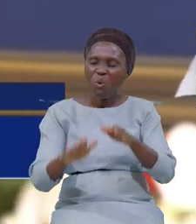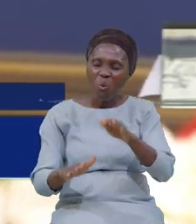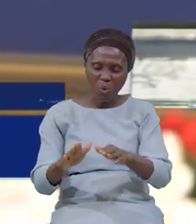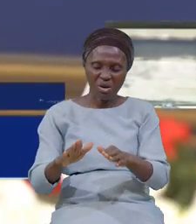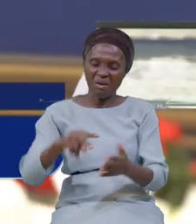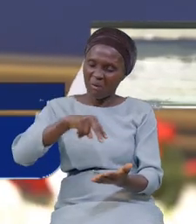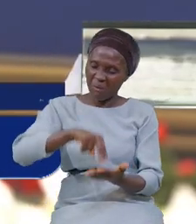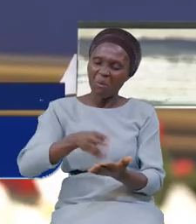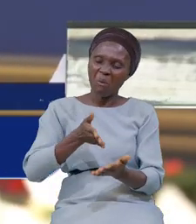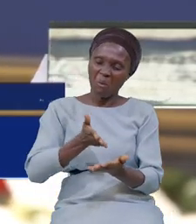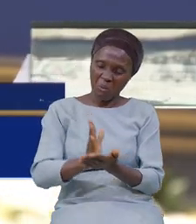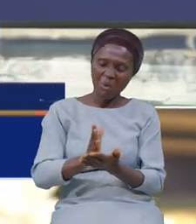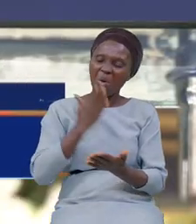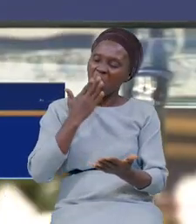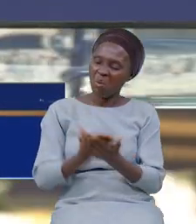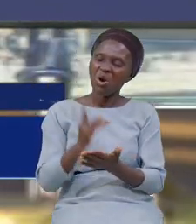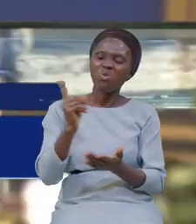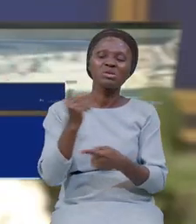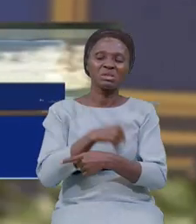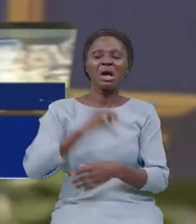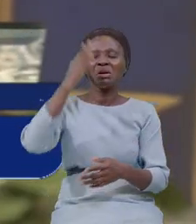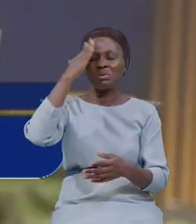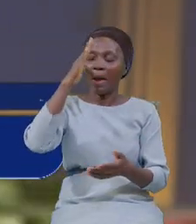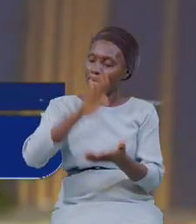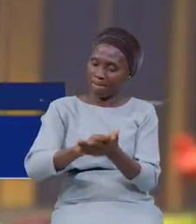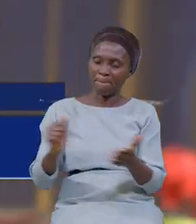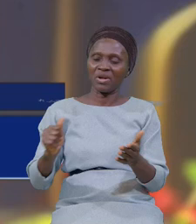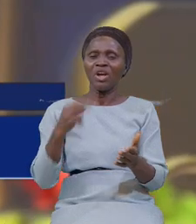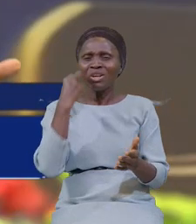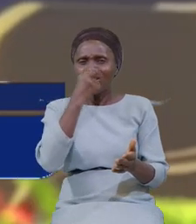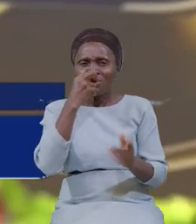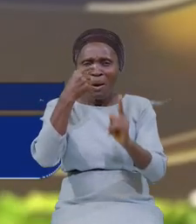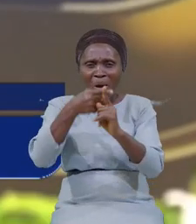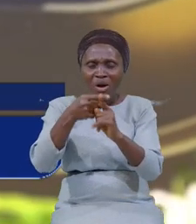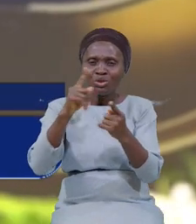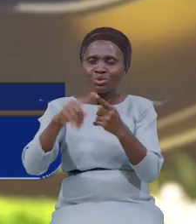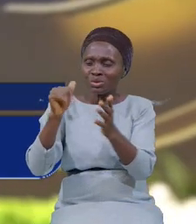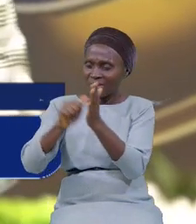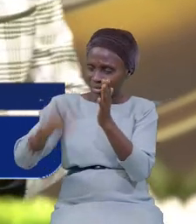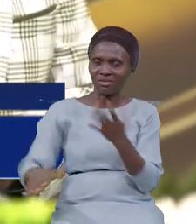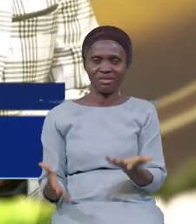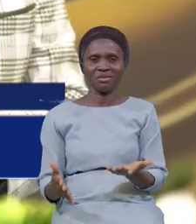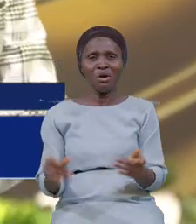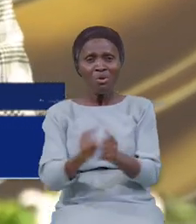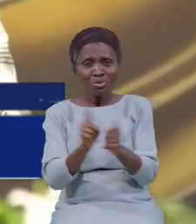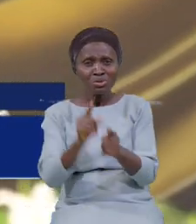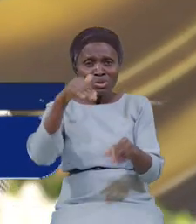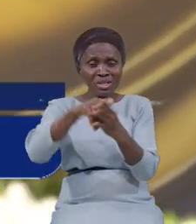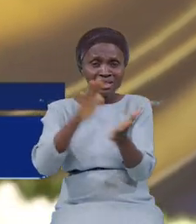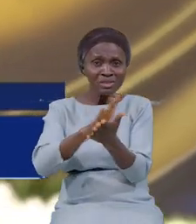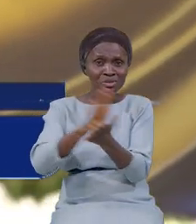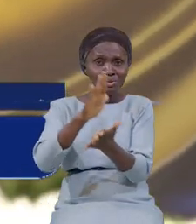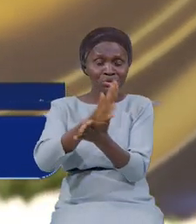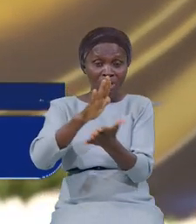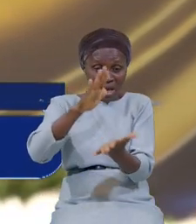in disposition, in development, and even in the school subjects. He has failed. She